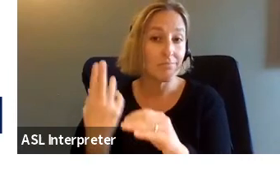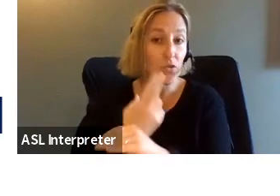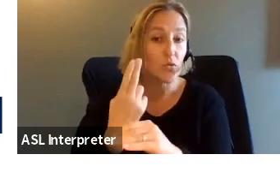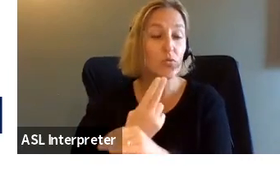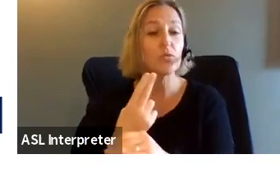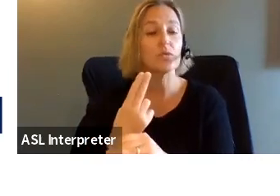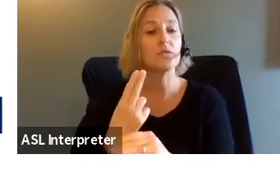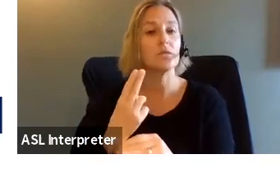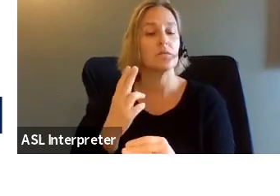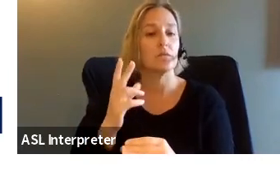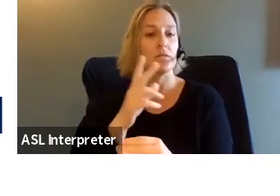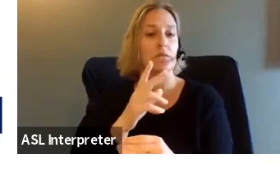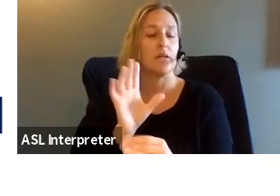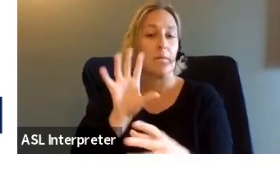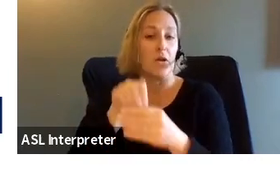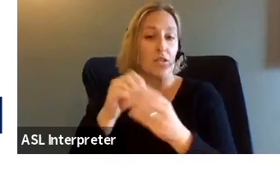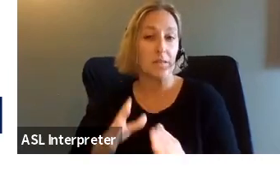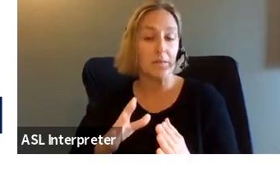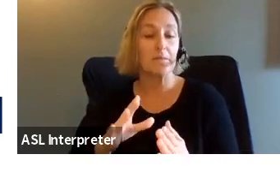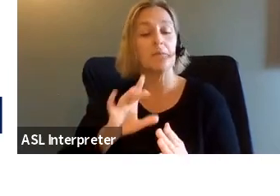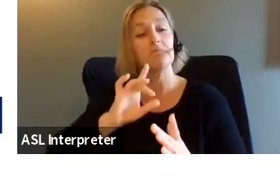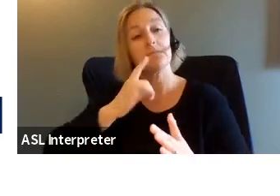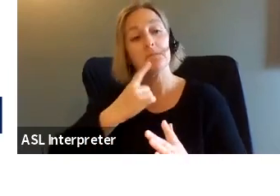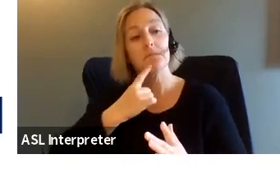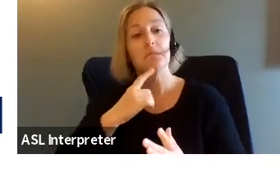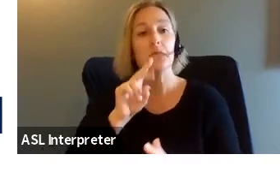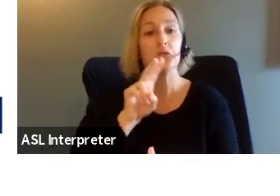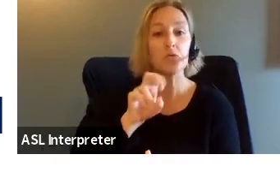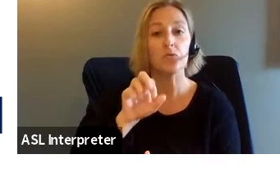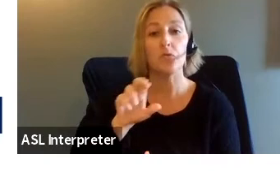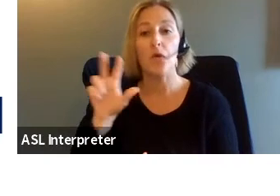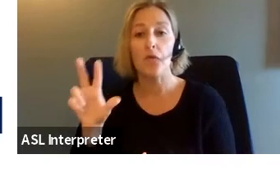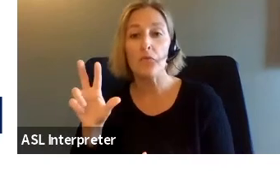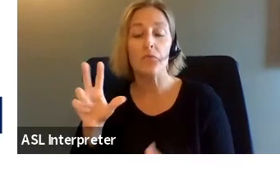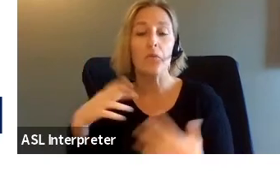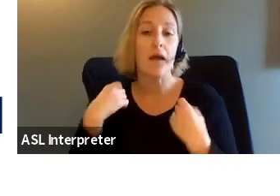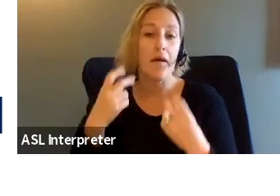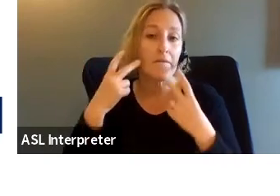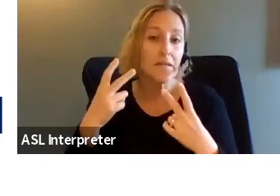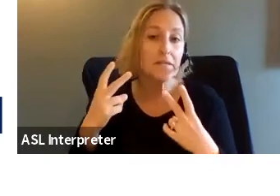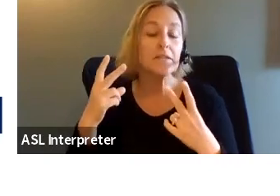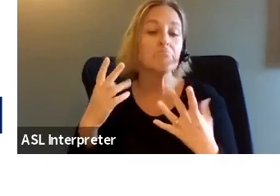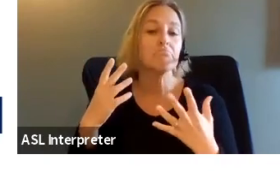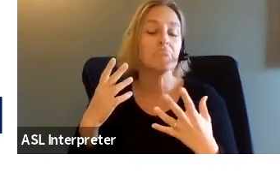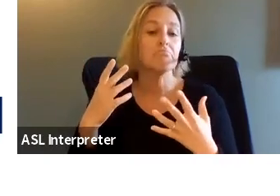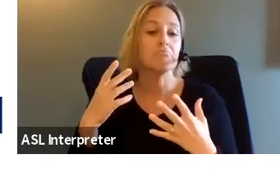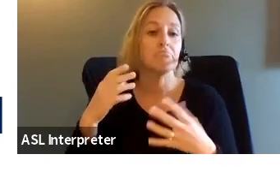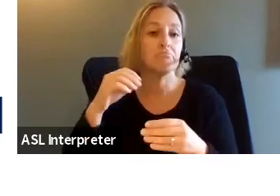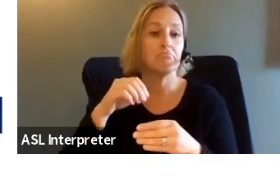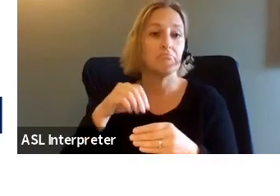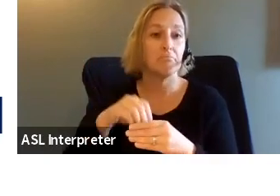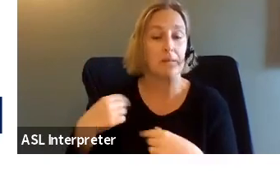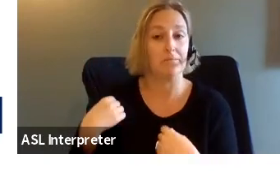participants reported 2 to 3 telehealth visits in the past 4 months. And there was no difference in the number of visits by